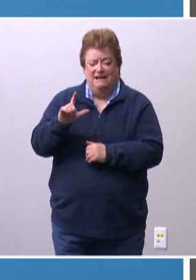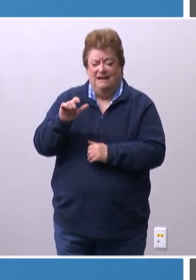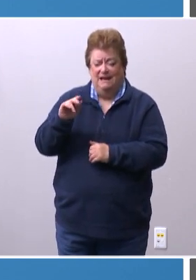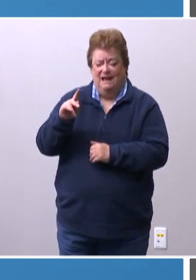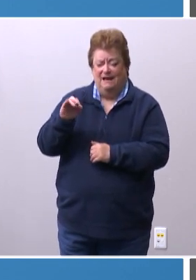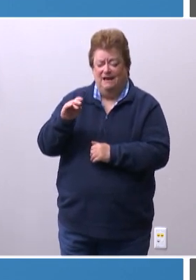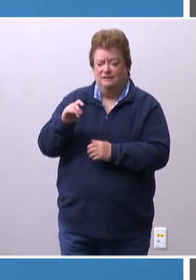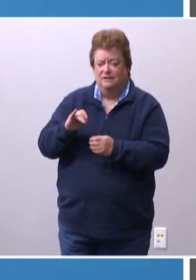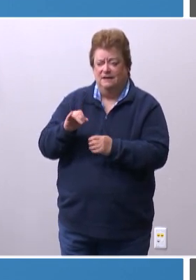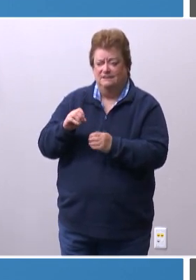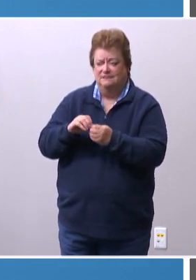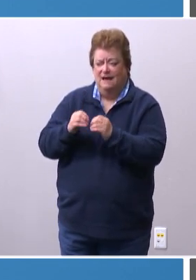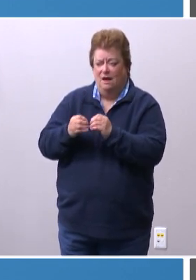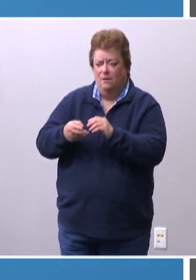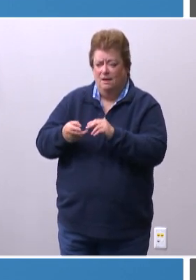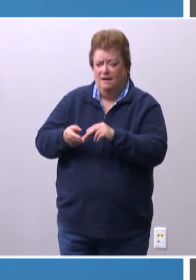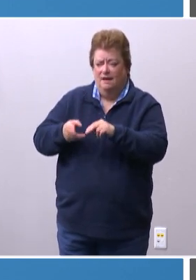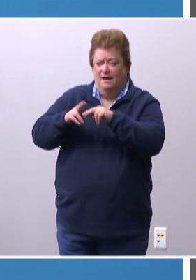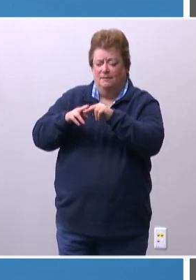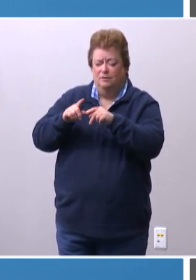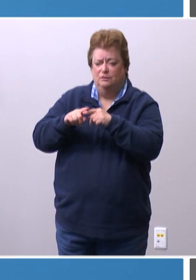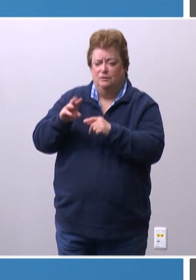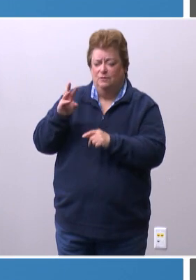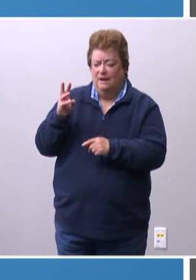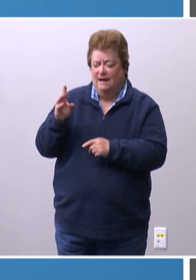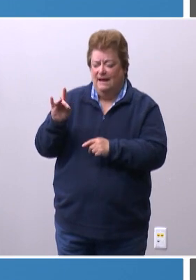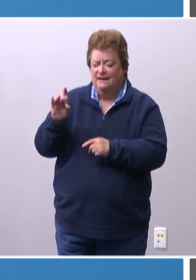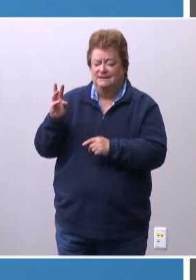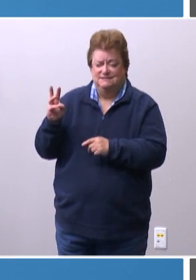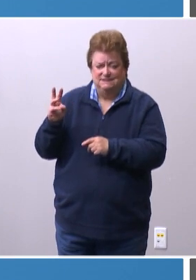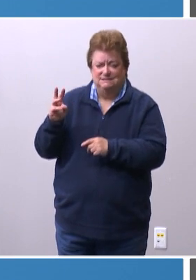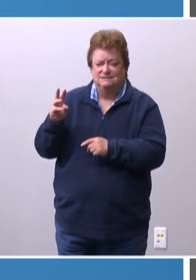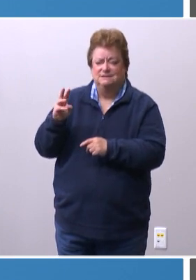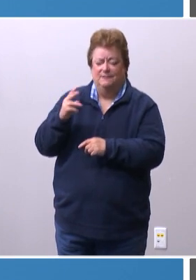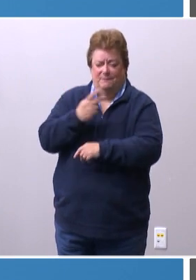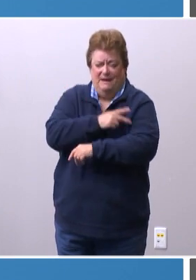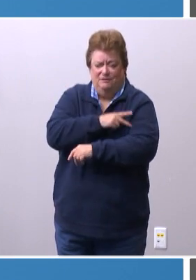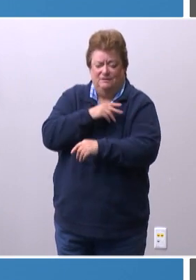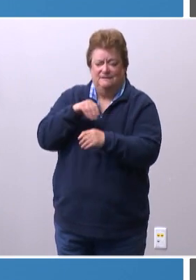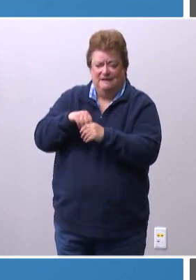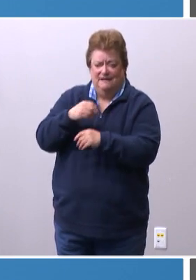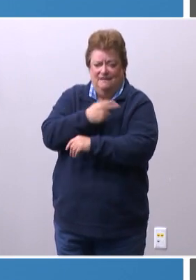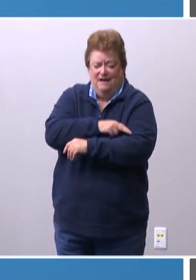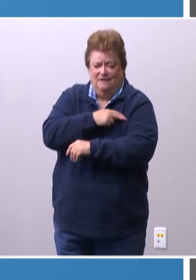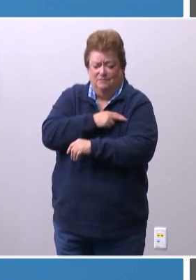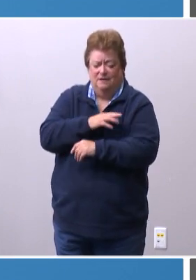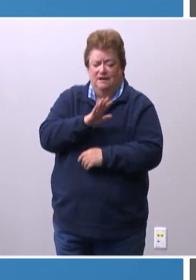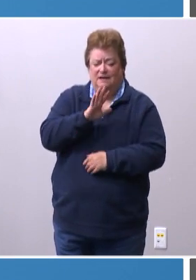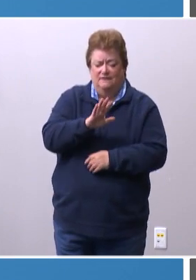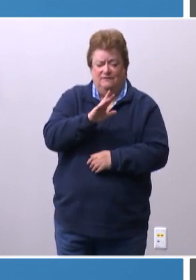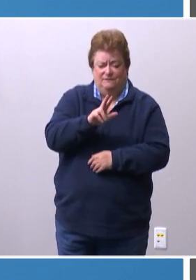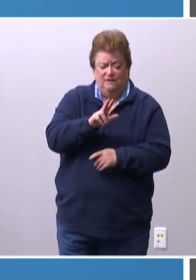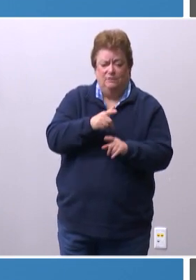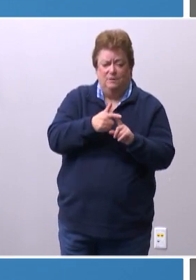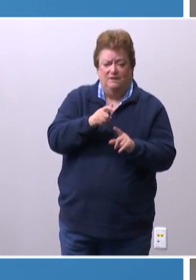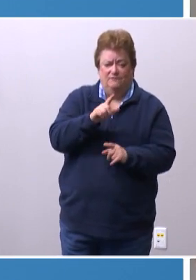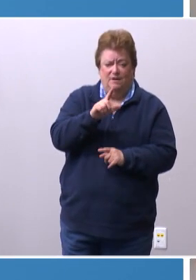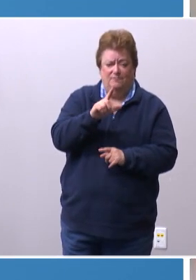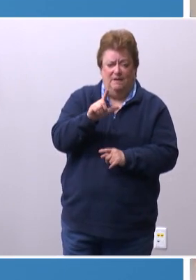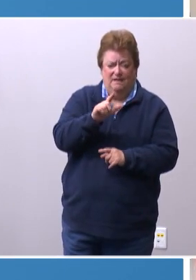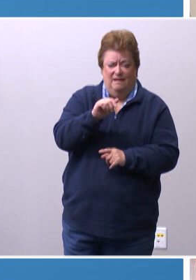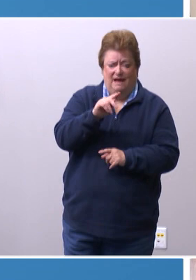is up today with a total of 86 COVID-19 patients. 53 of them are from Lancaster